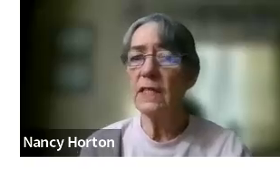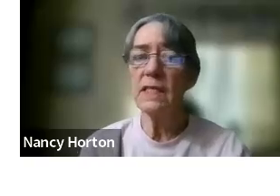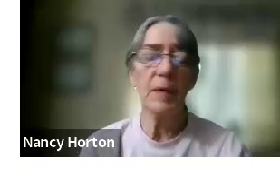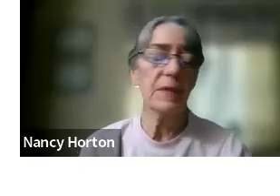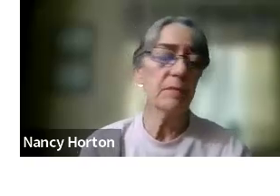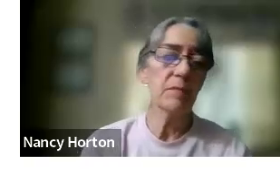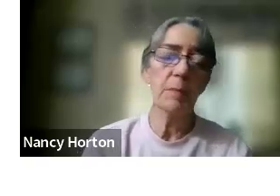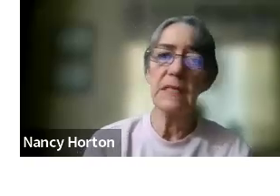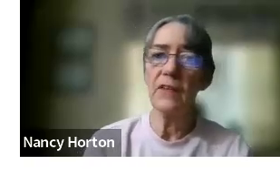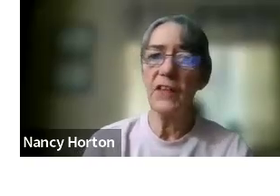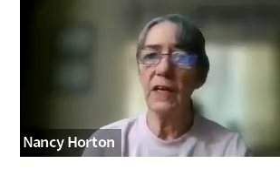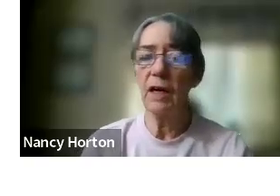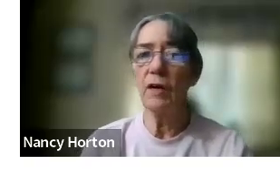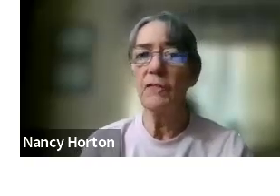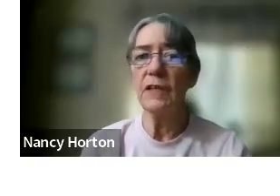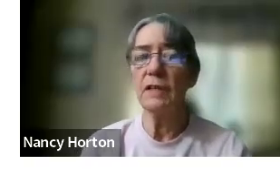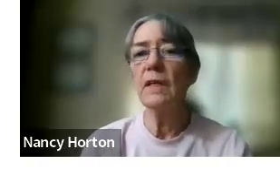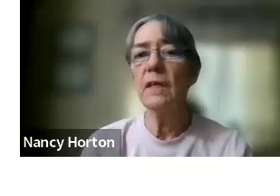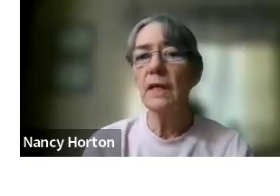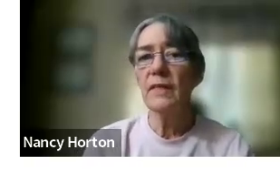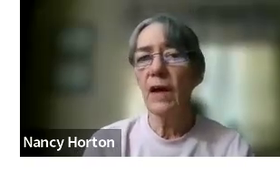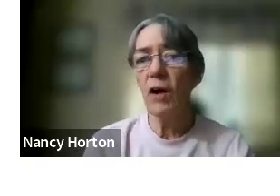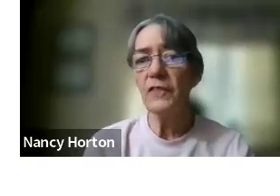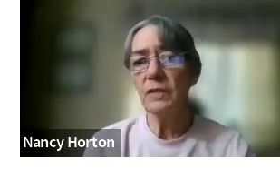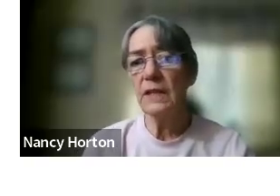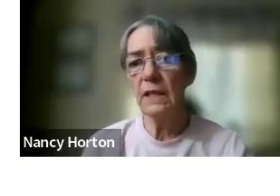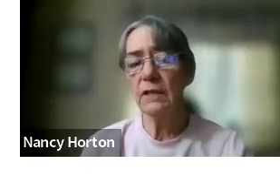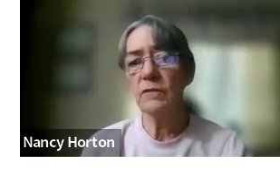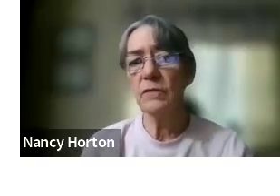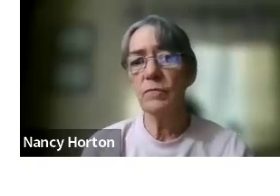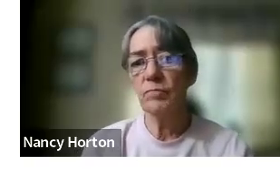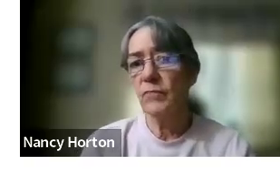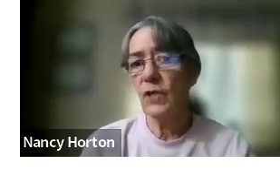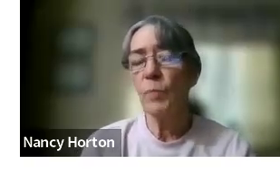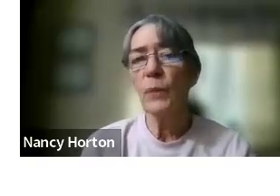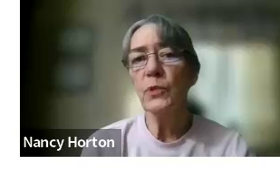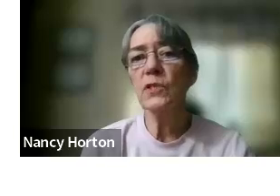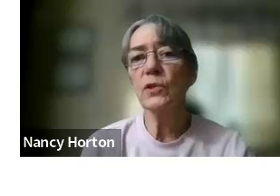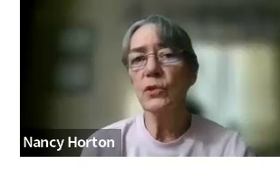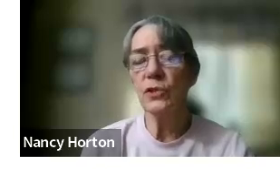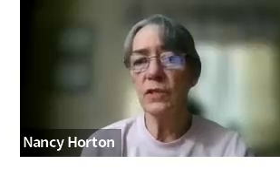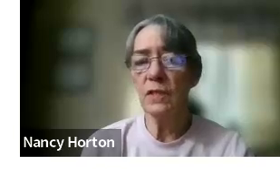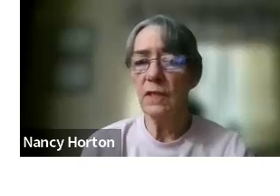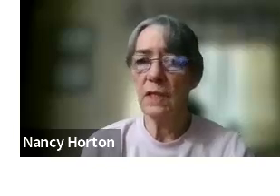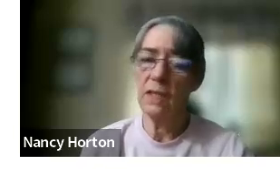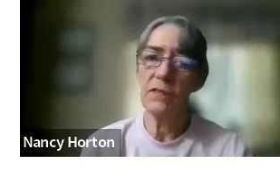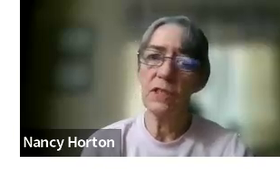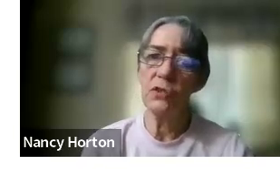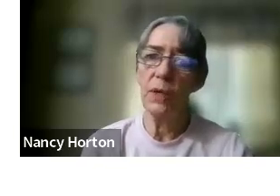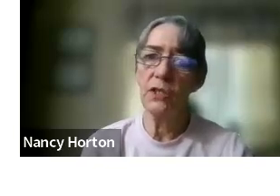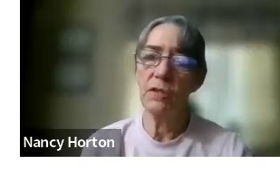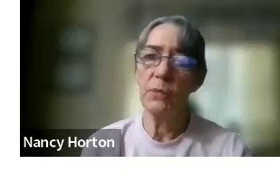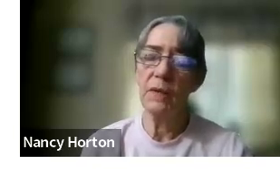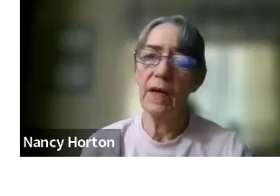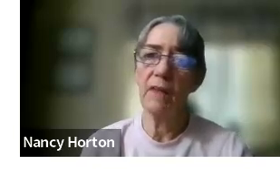different ideas that maybe somebody didn't think of, and they often can come up with solutions to these kinds